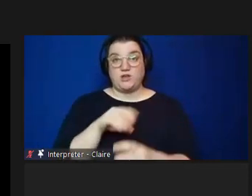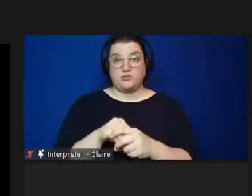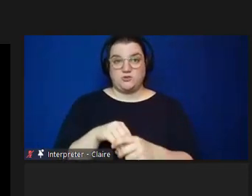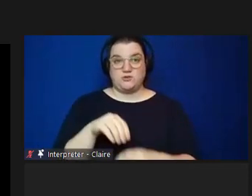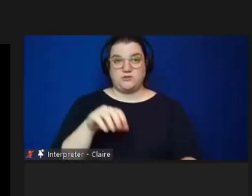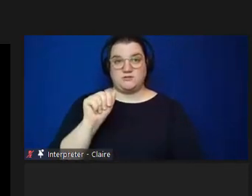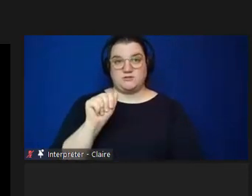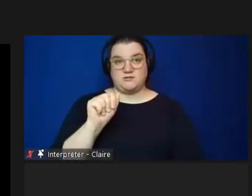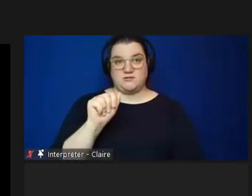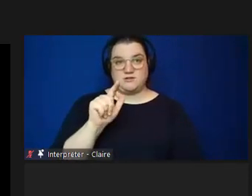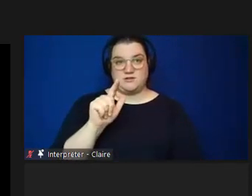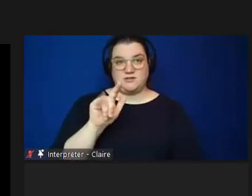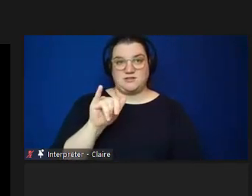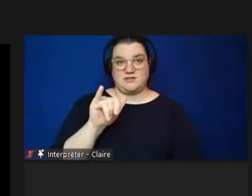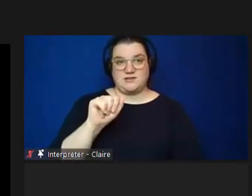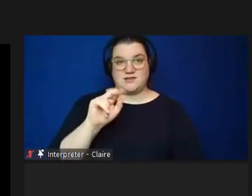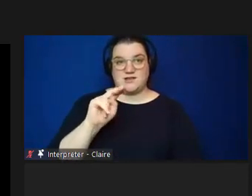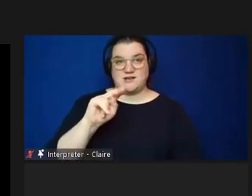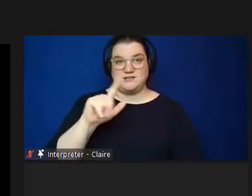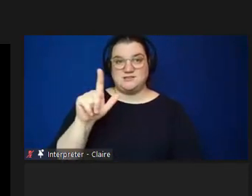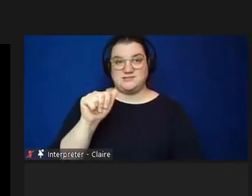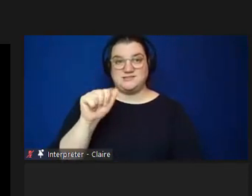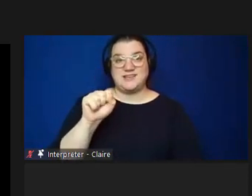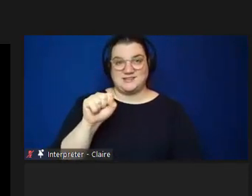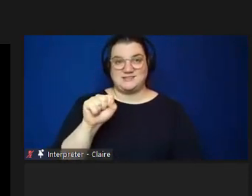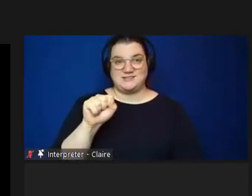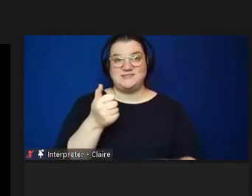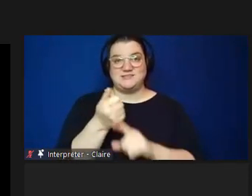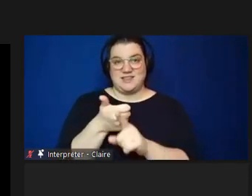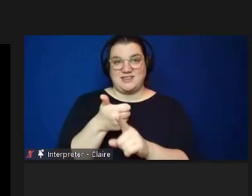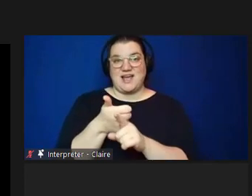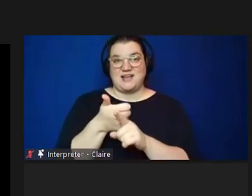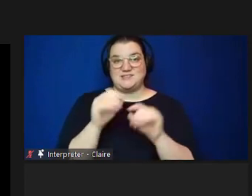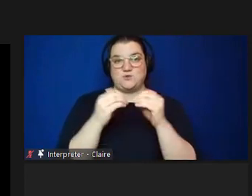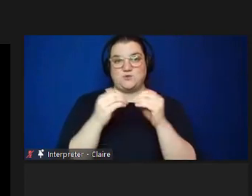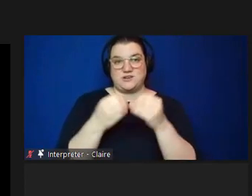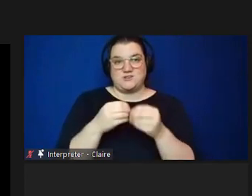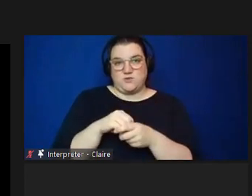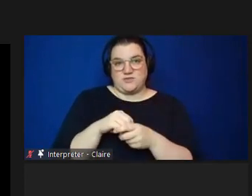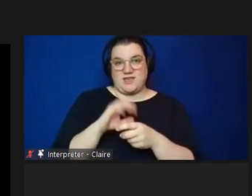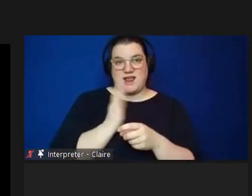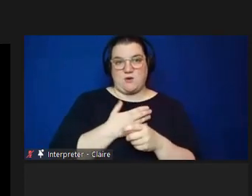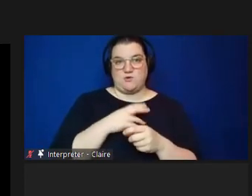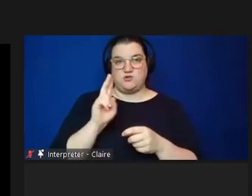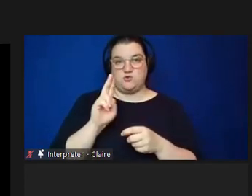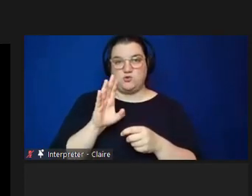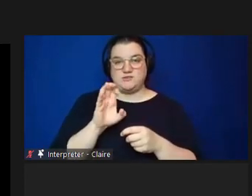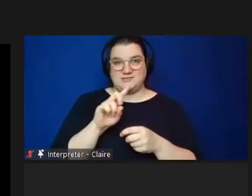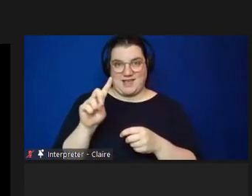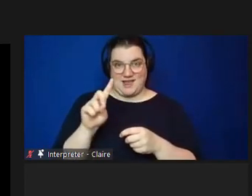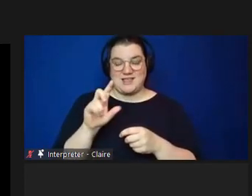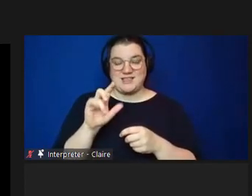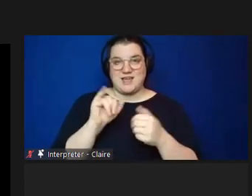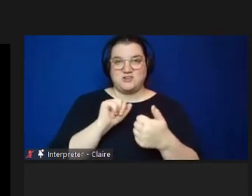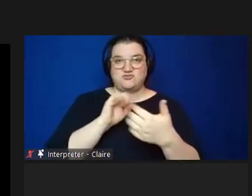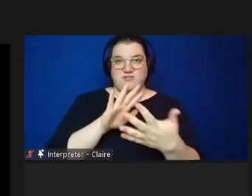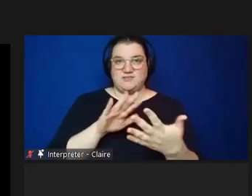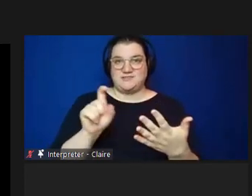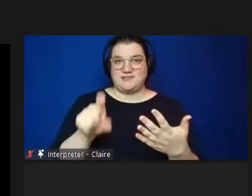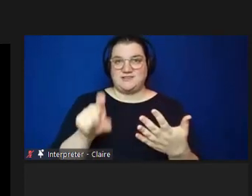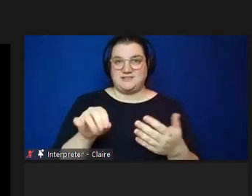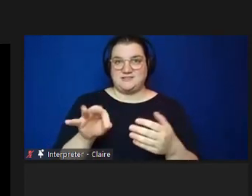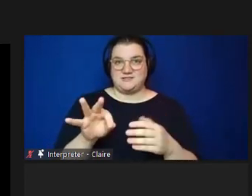Alliances, which is an organization within our USED that addresses the needs of